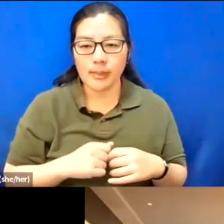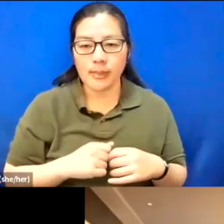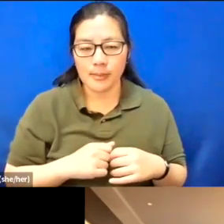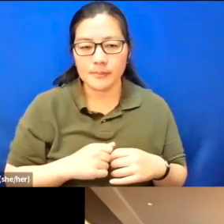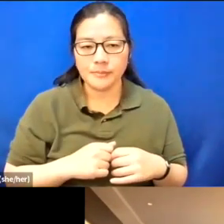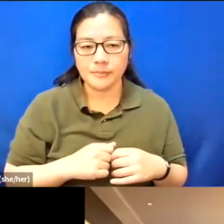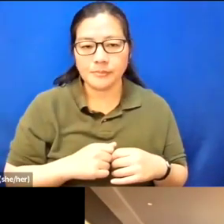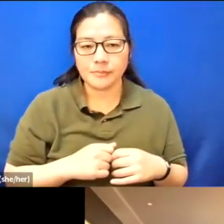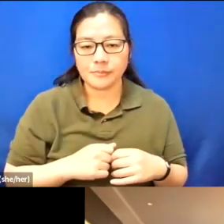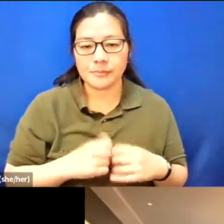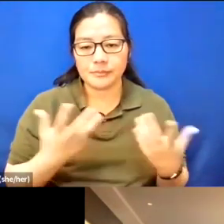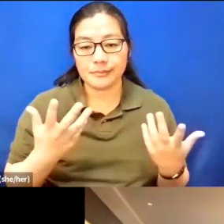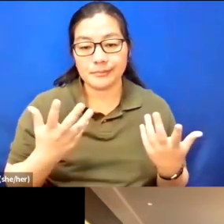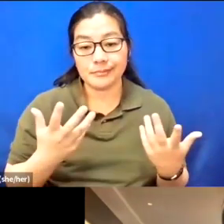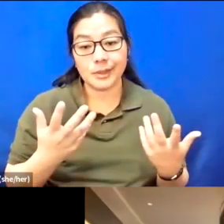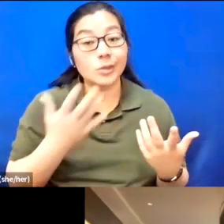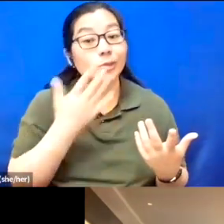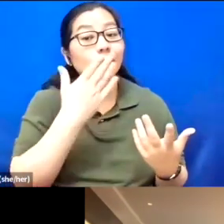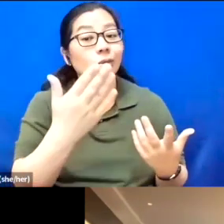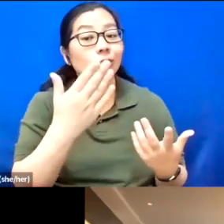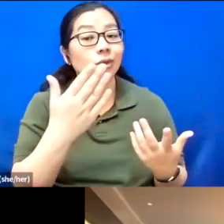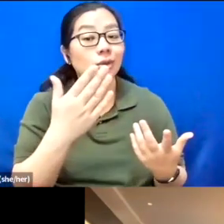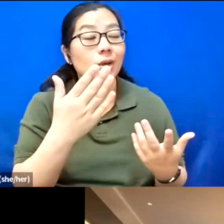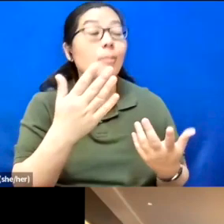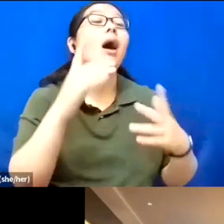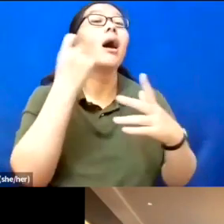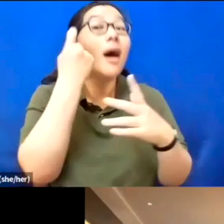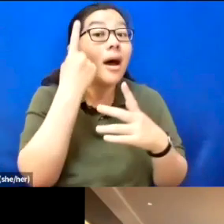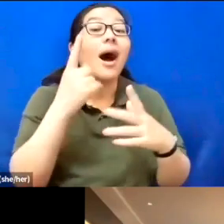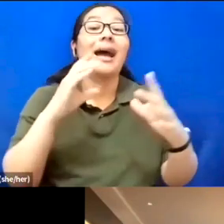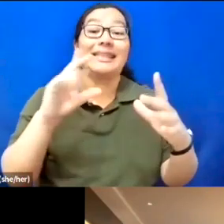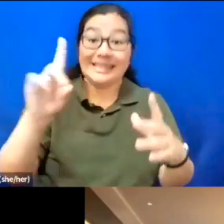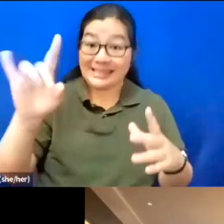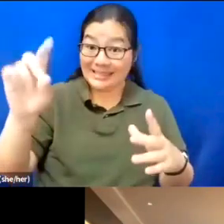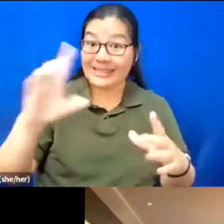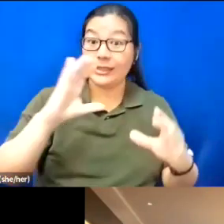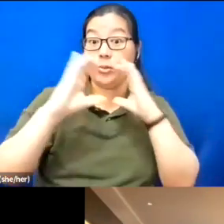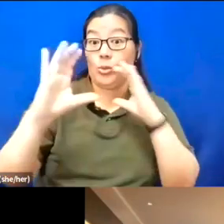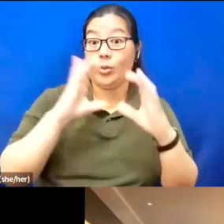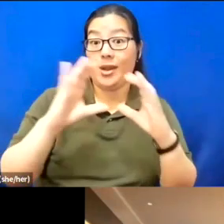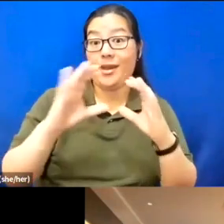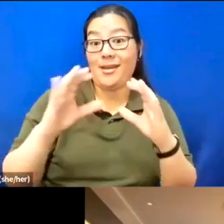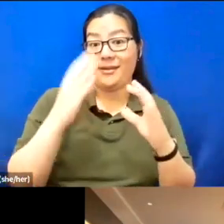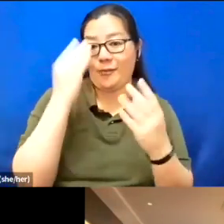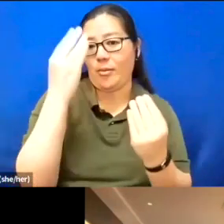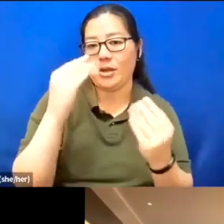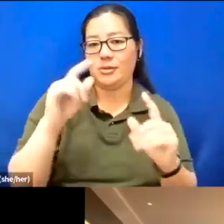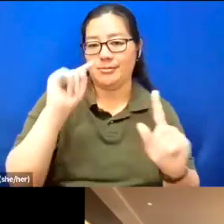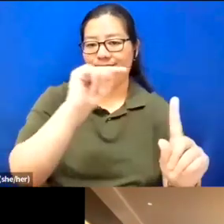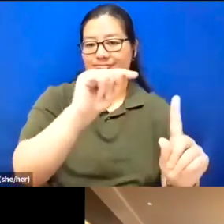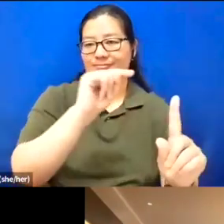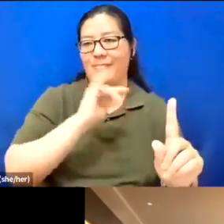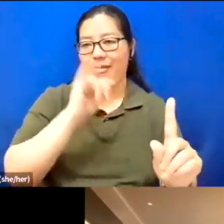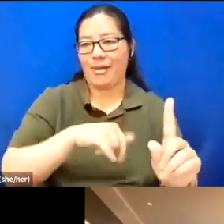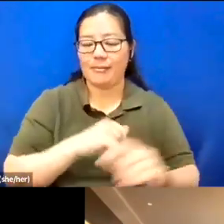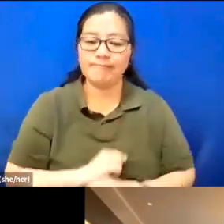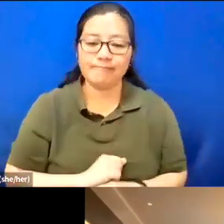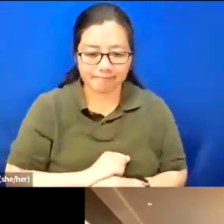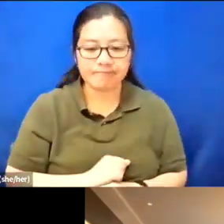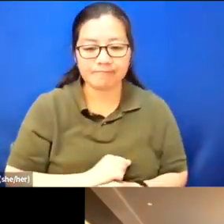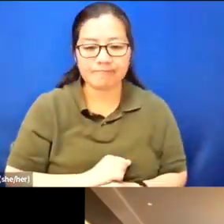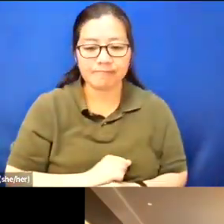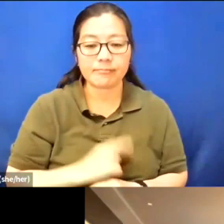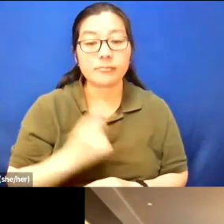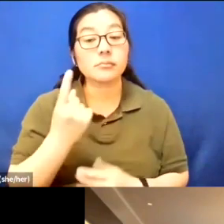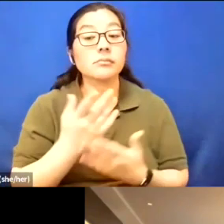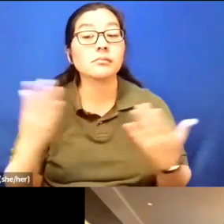it gave the information, communicated the information. There you go. Absolutely. Yeah, no, it's good. I mean, one of the things